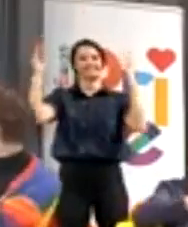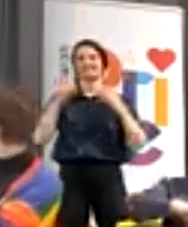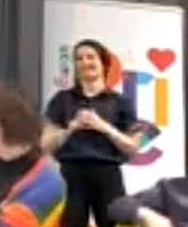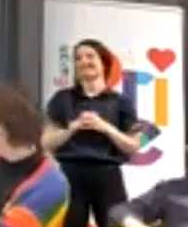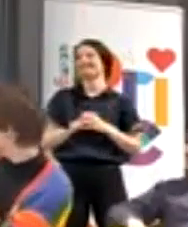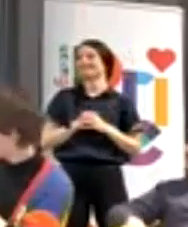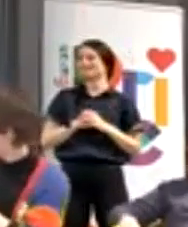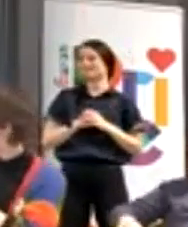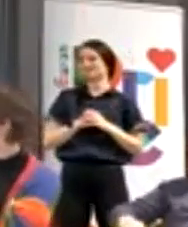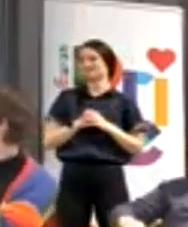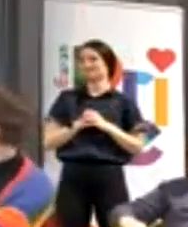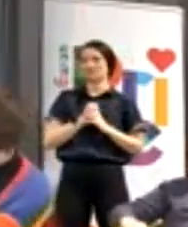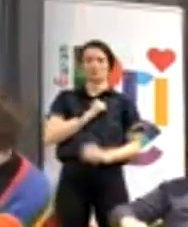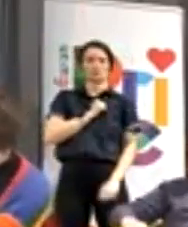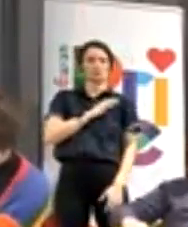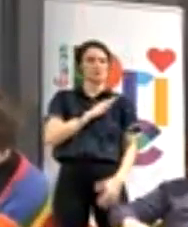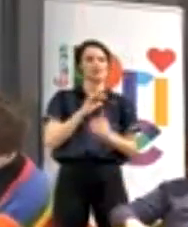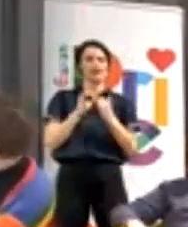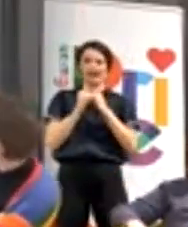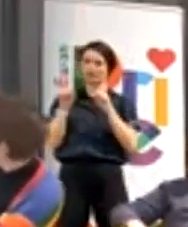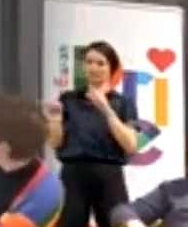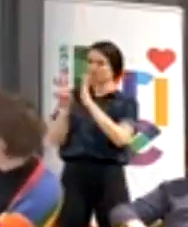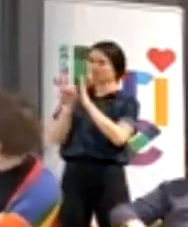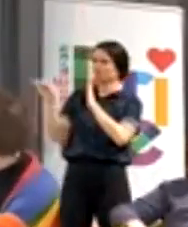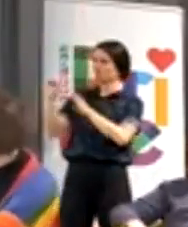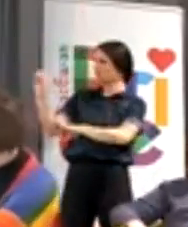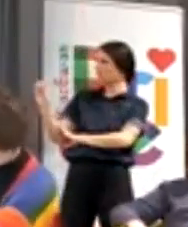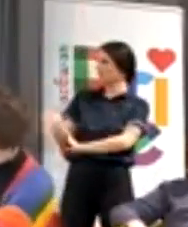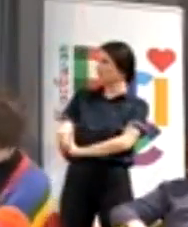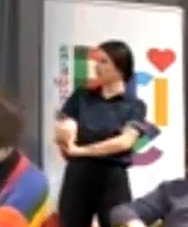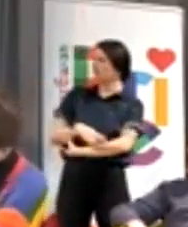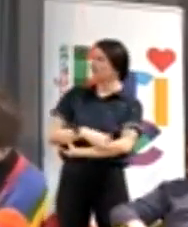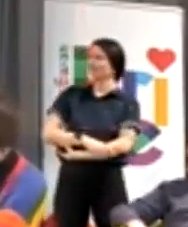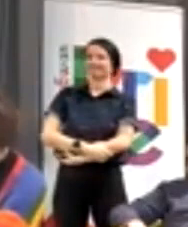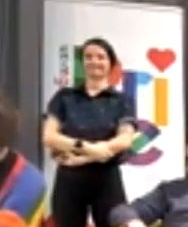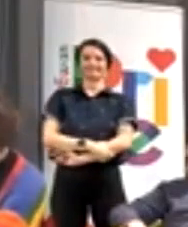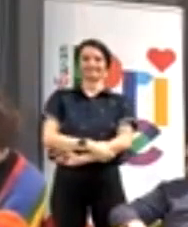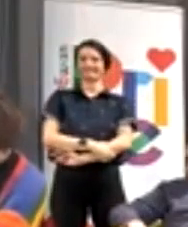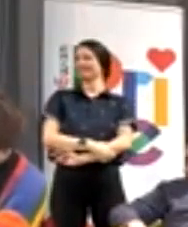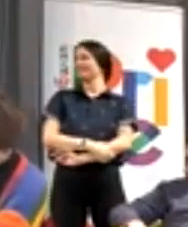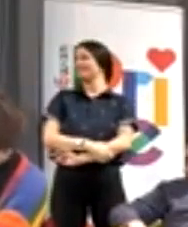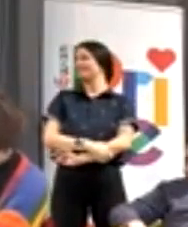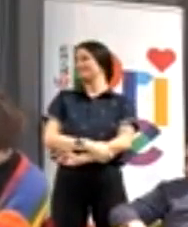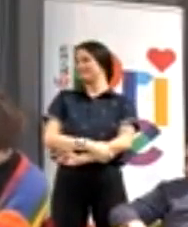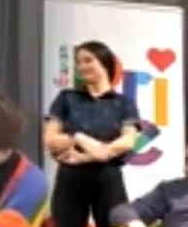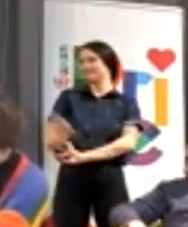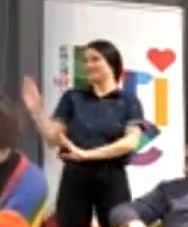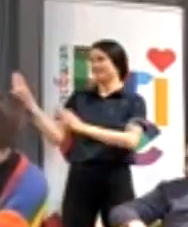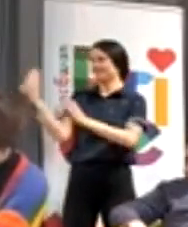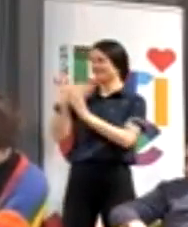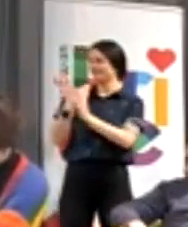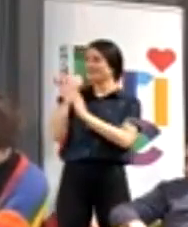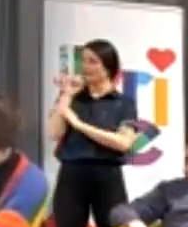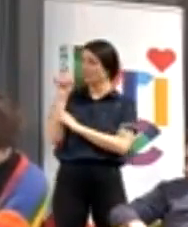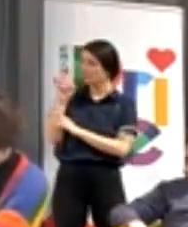right, cool. How do I see if we have questions? Yeah. For those.